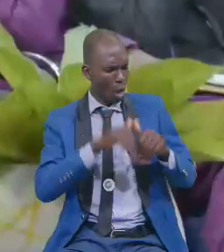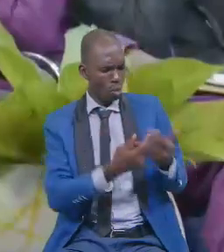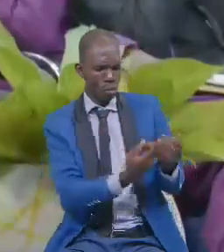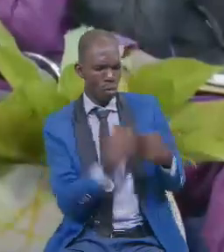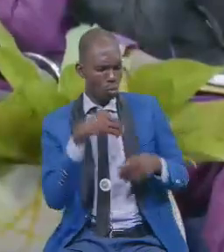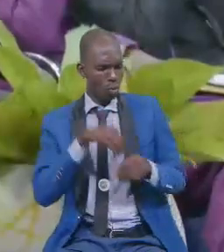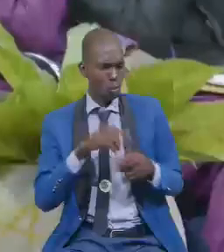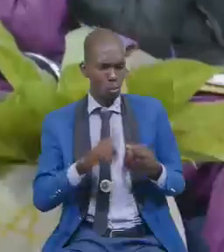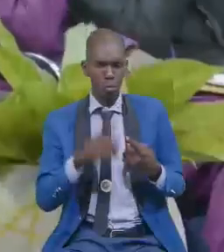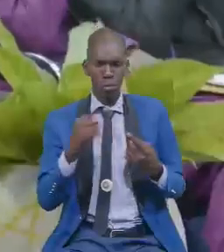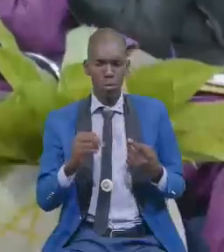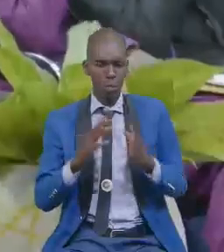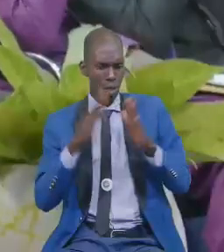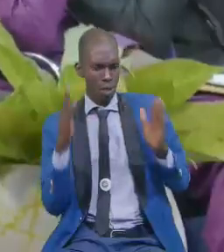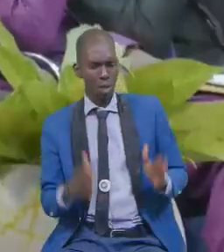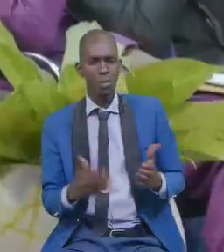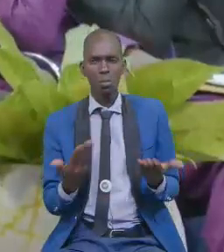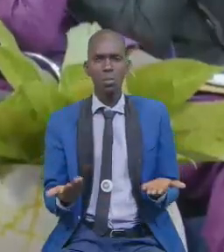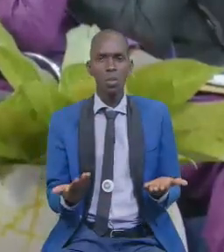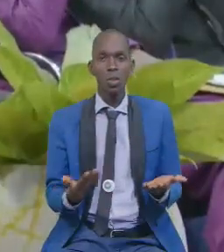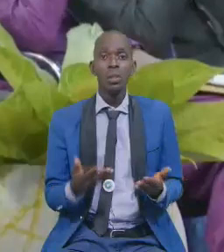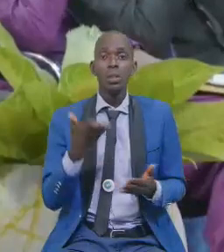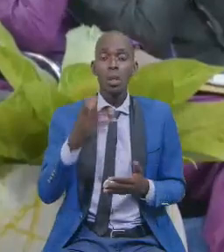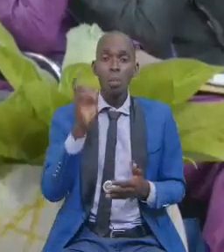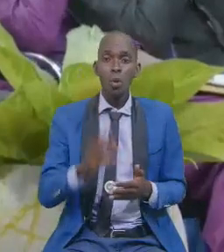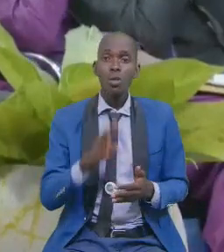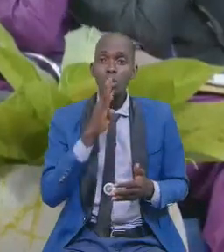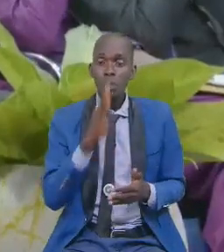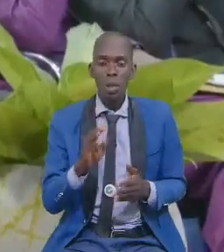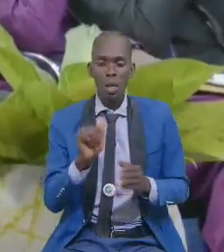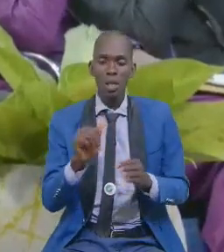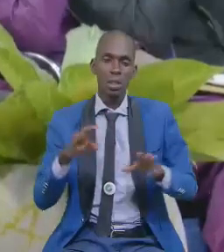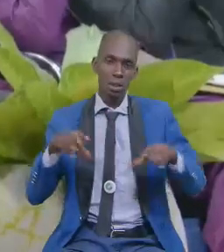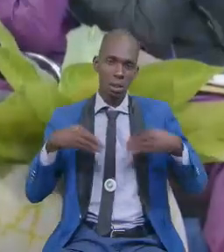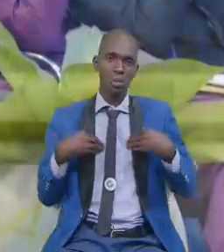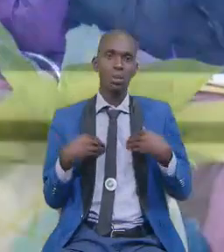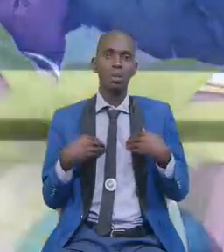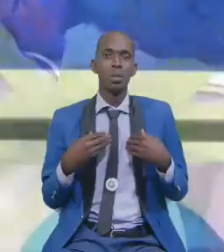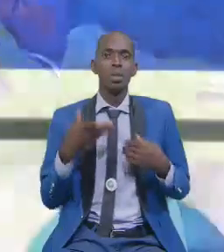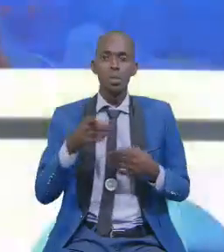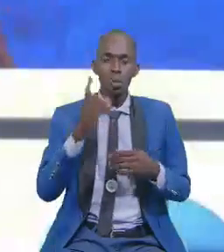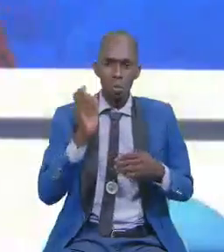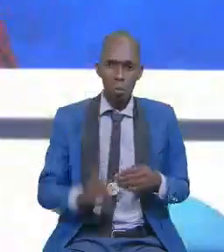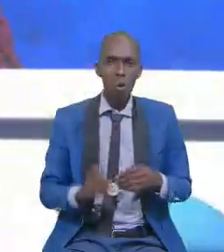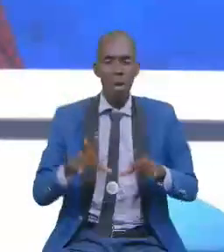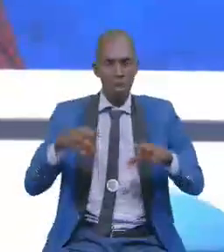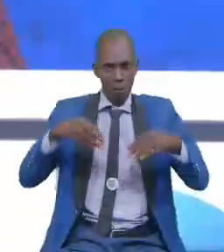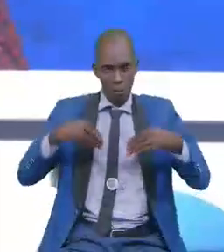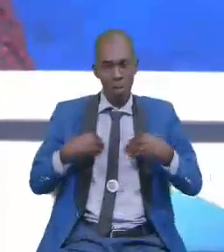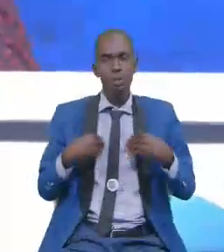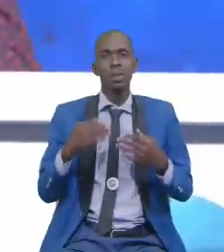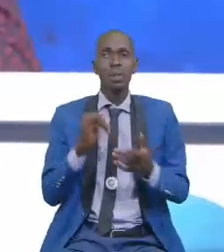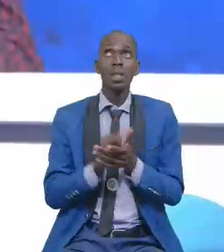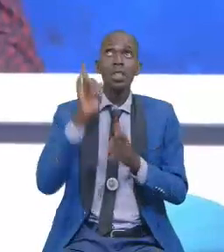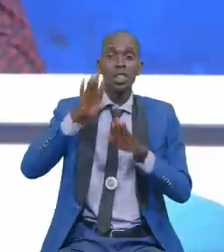in. There must be acceptation. You must accept he came with forgiveness.